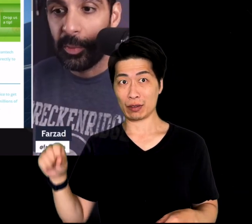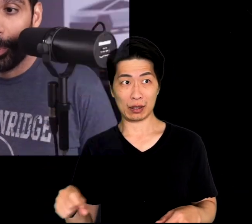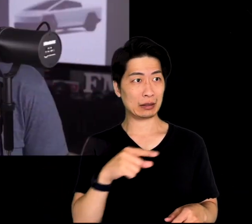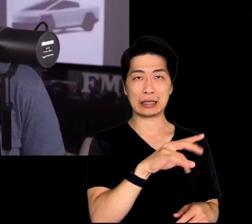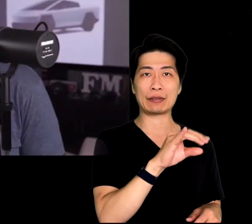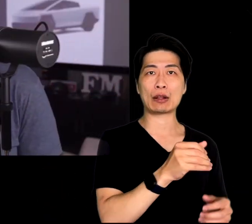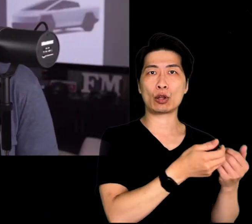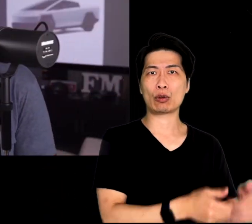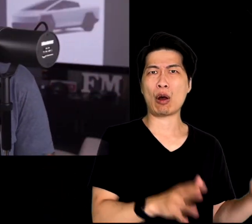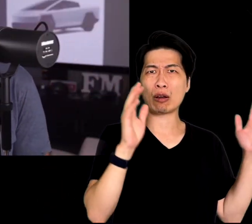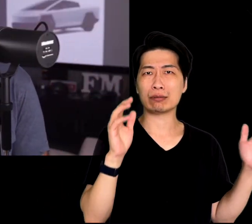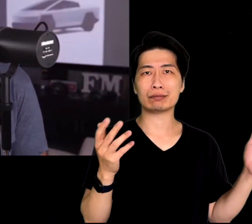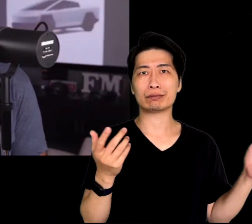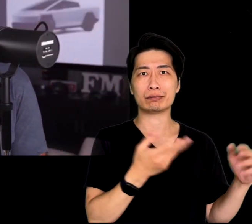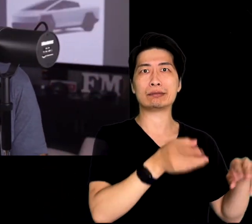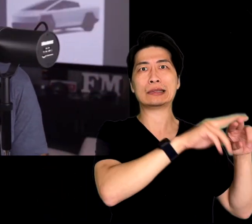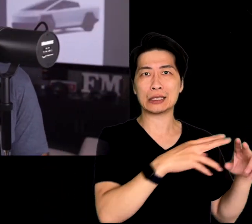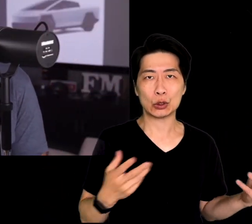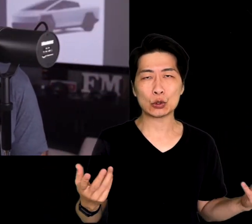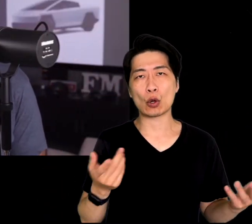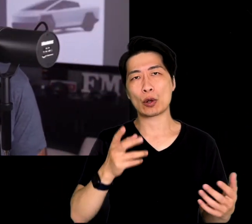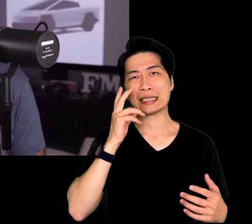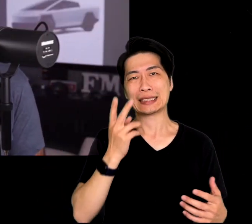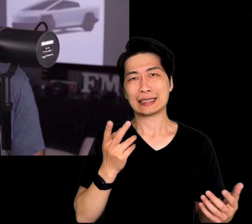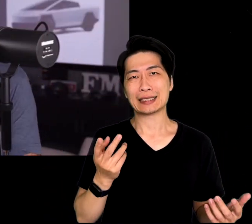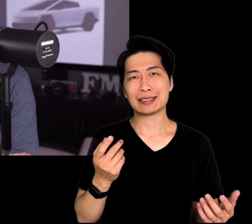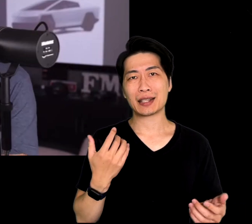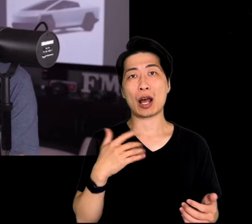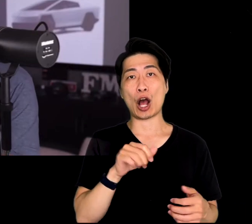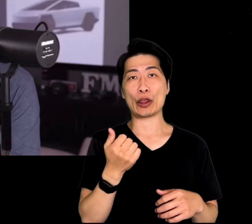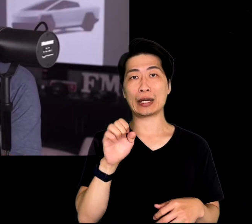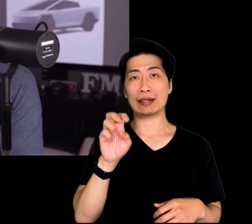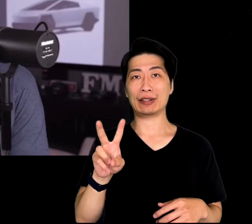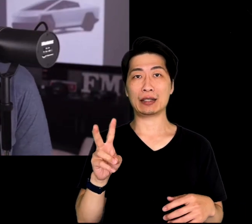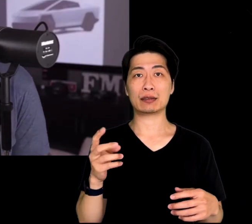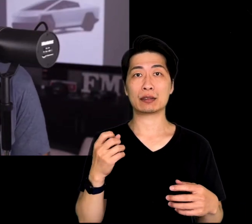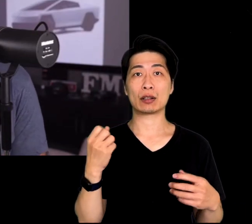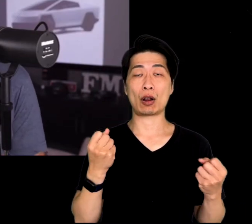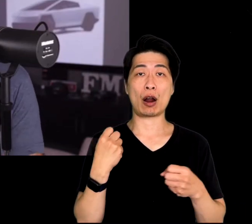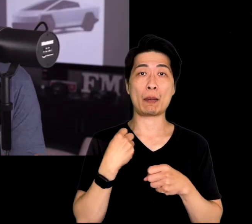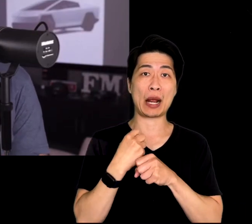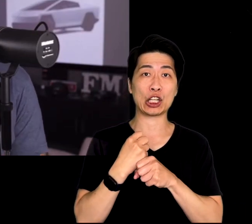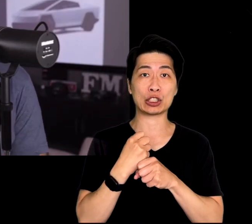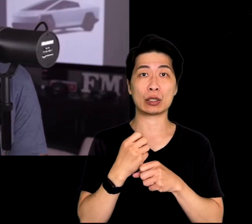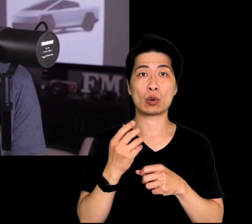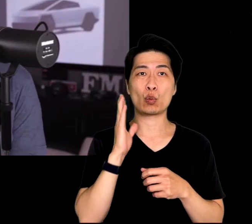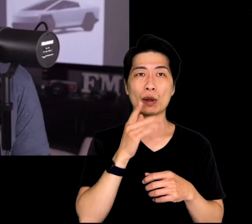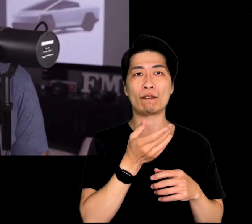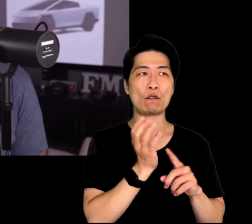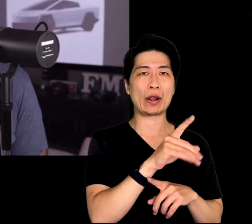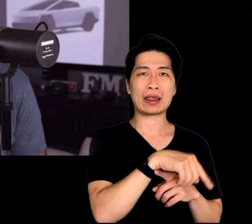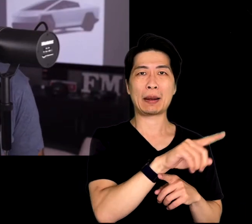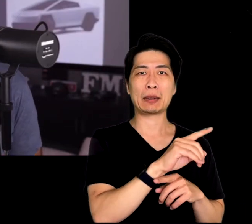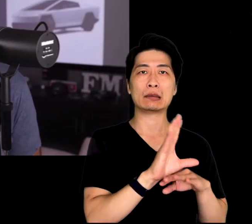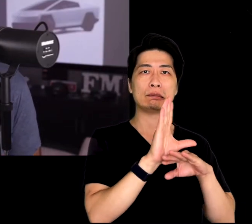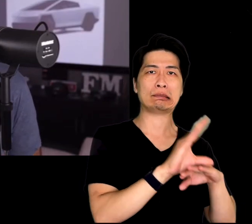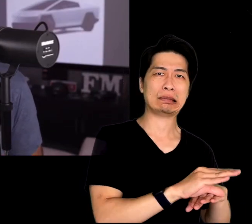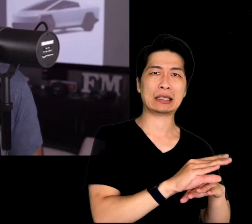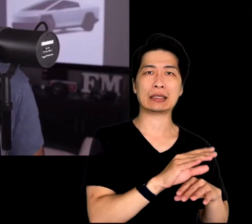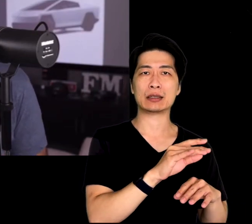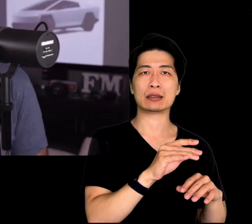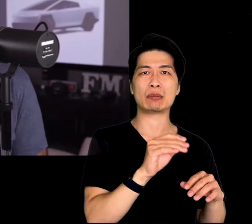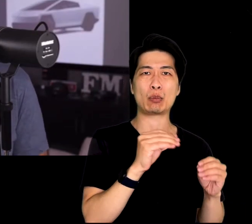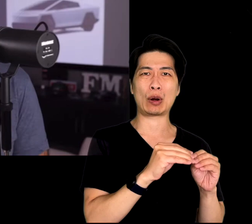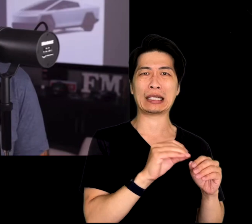that this is probably going to cause the other EV makers to bring their prices down if they're not, especially if they're not getting that EV tax